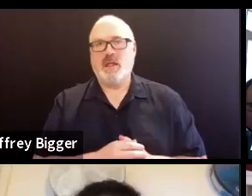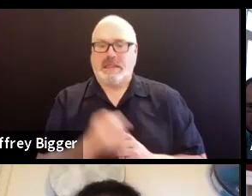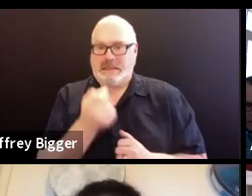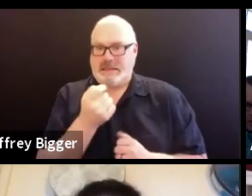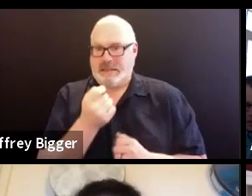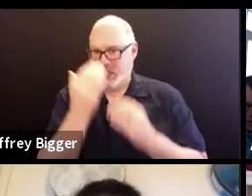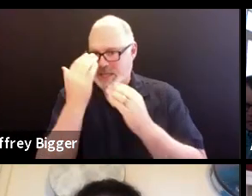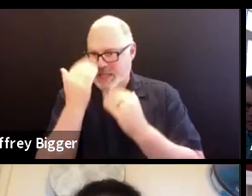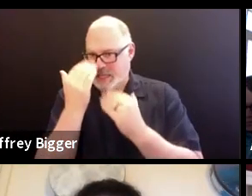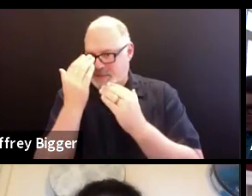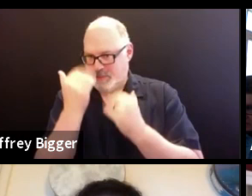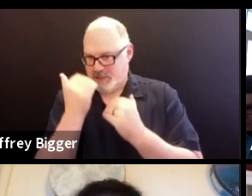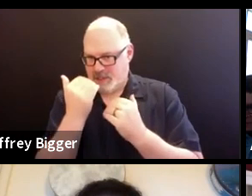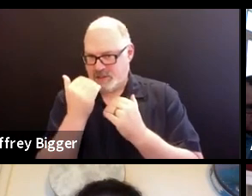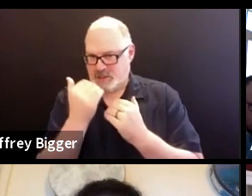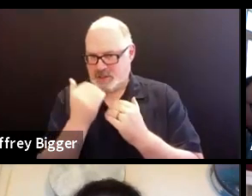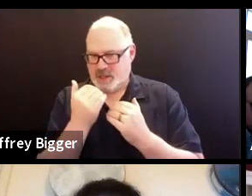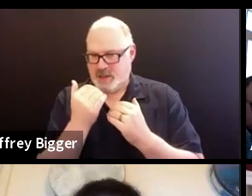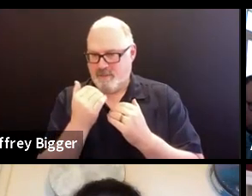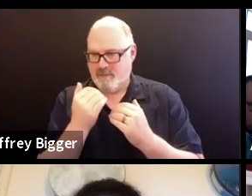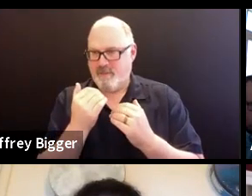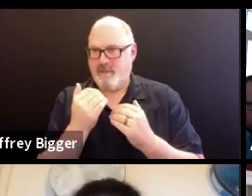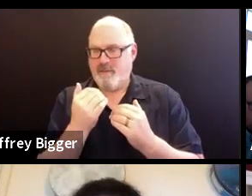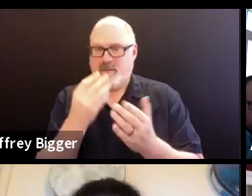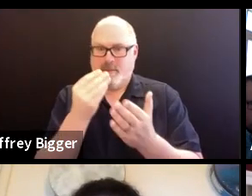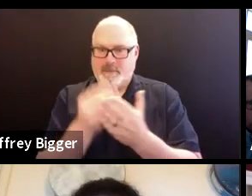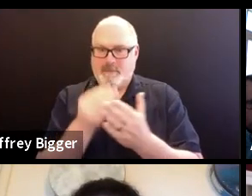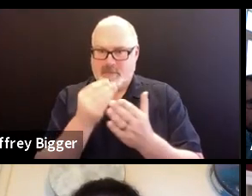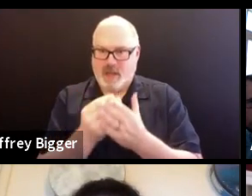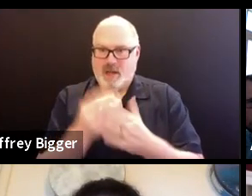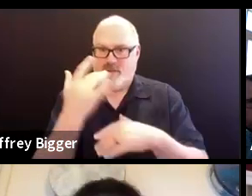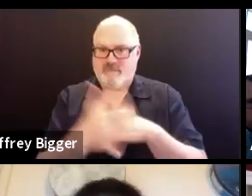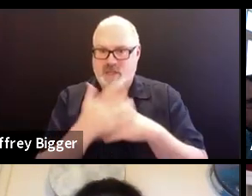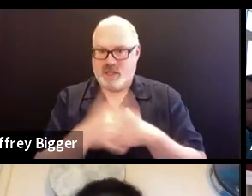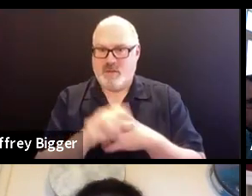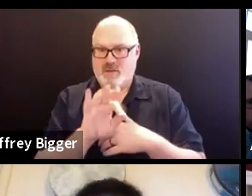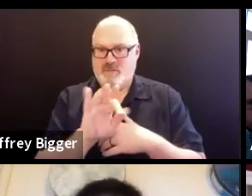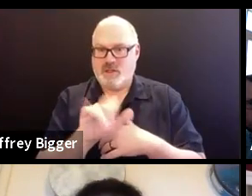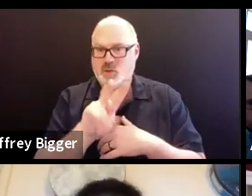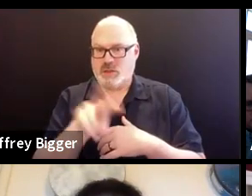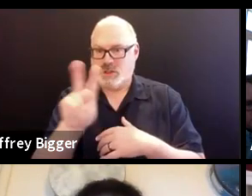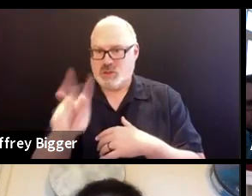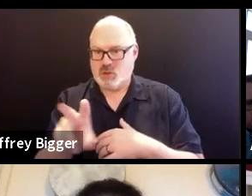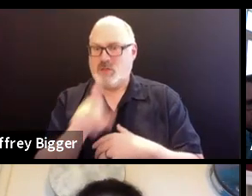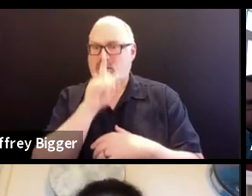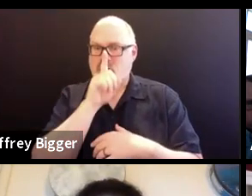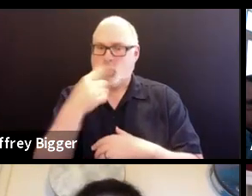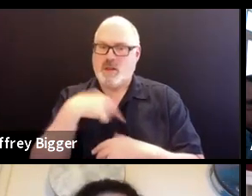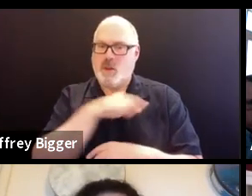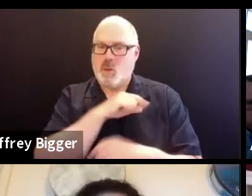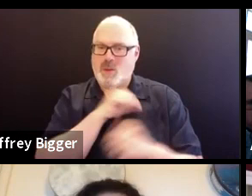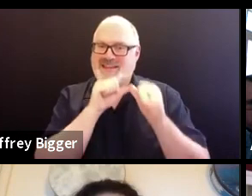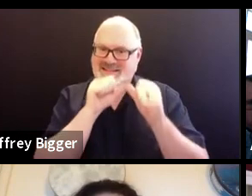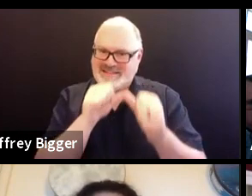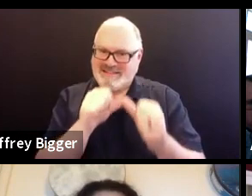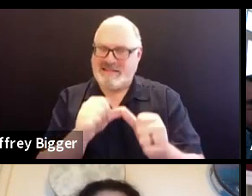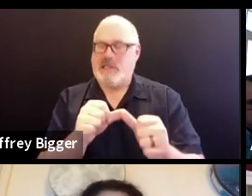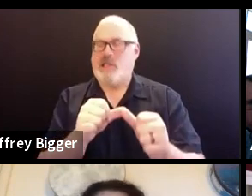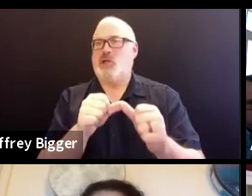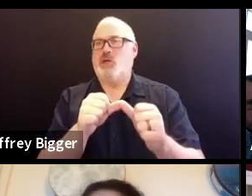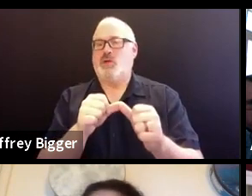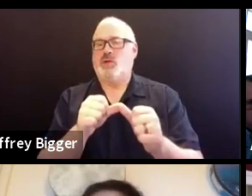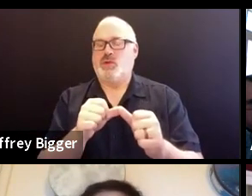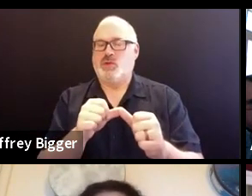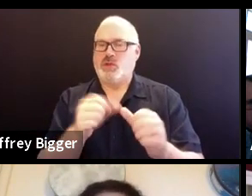of significant capital funding at the state level in FY22, we want to make sure that we are continuing to put forward the